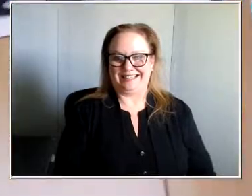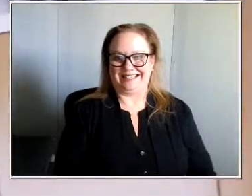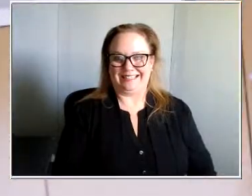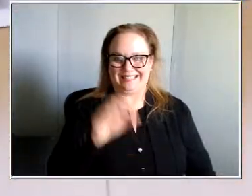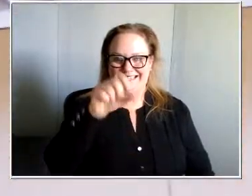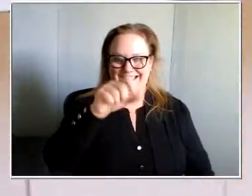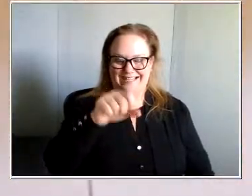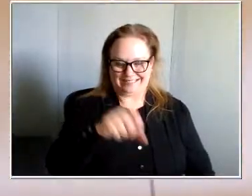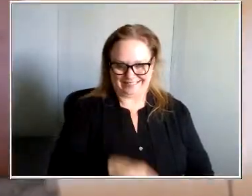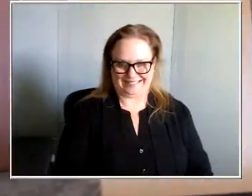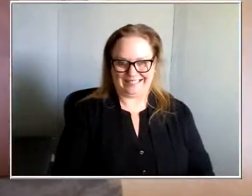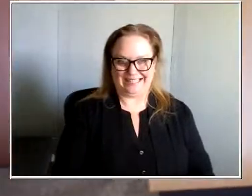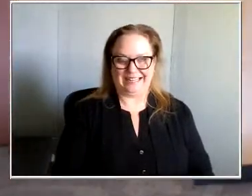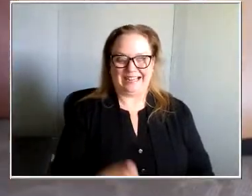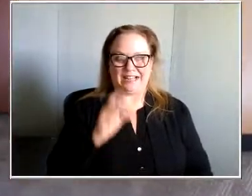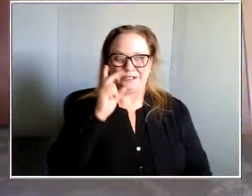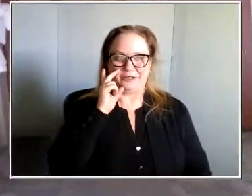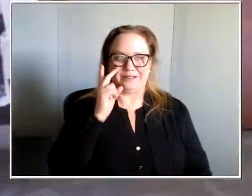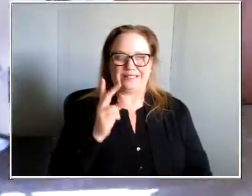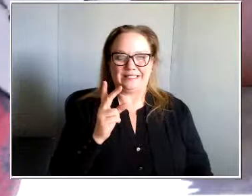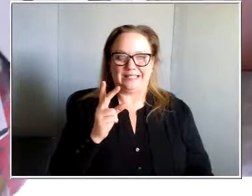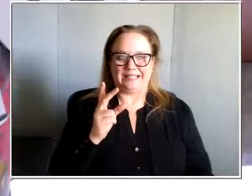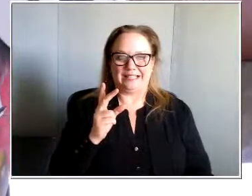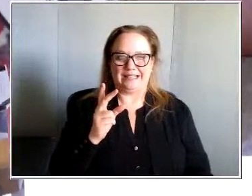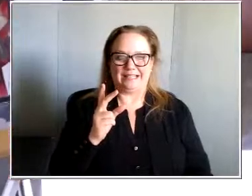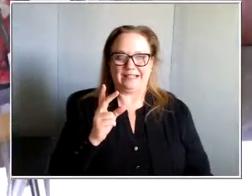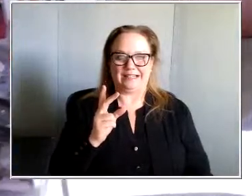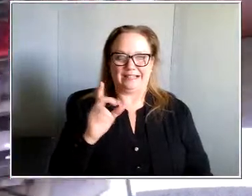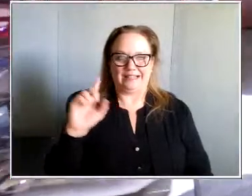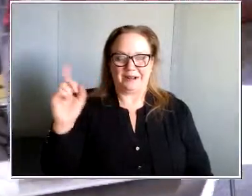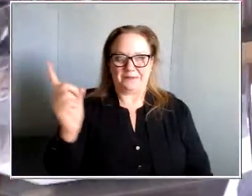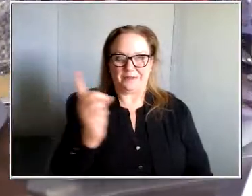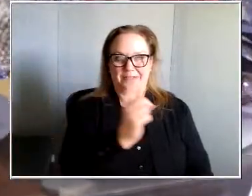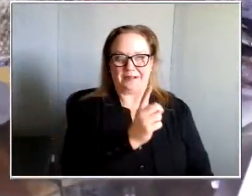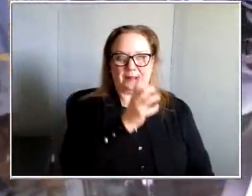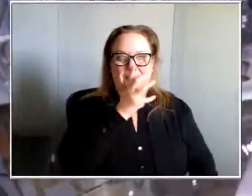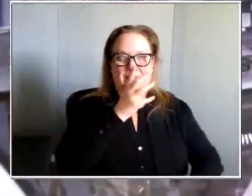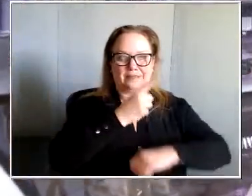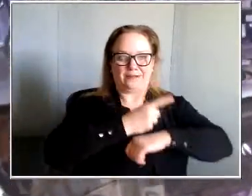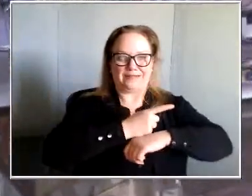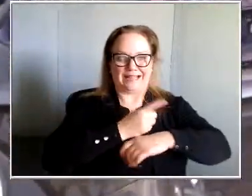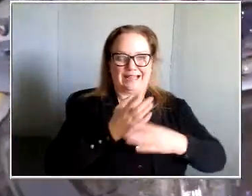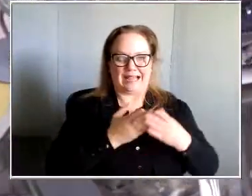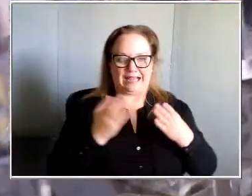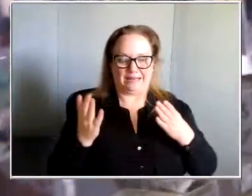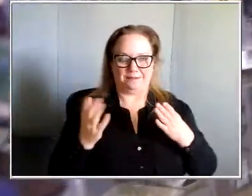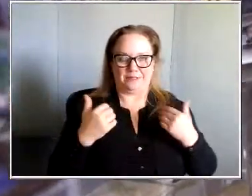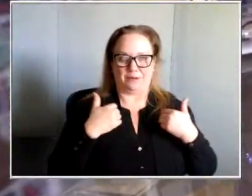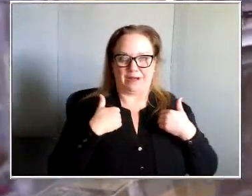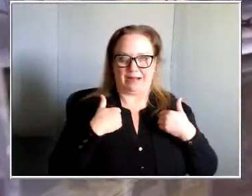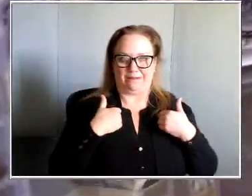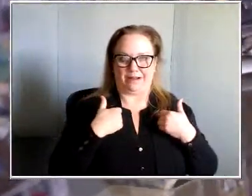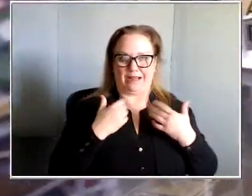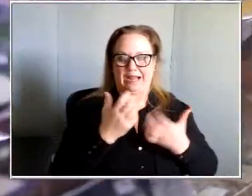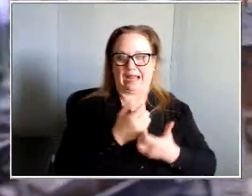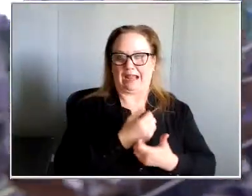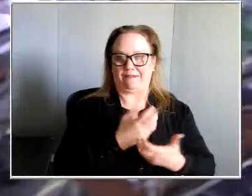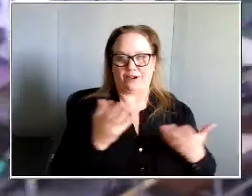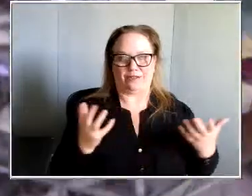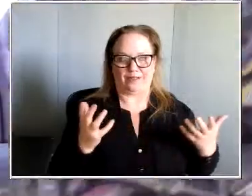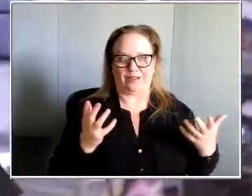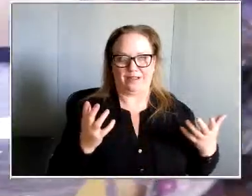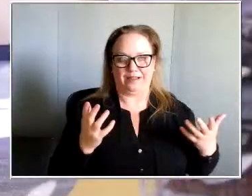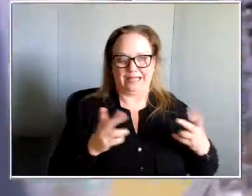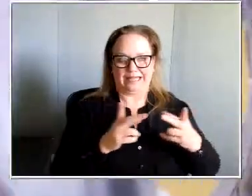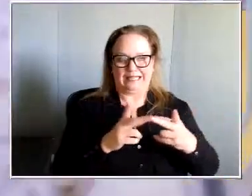Absolutely, and as you can see, as we're passing through to the Mother's Day items, we have everything. This place